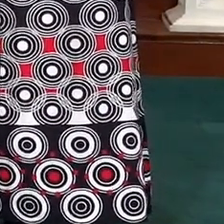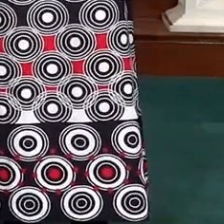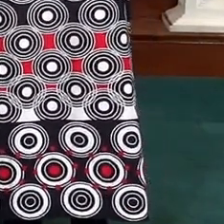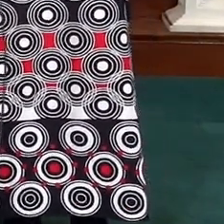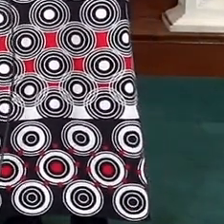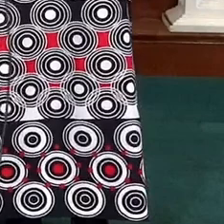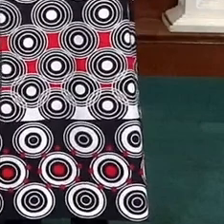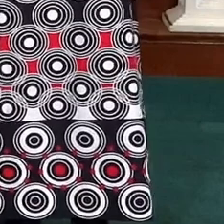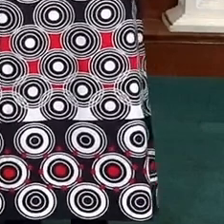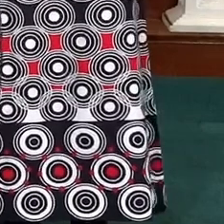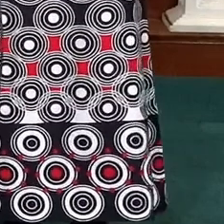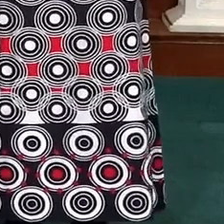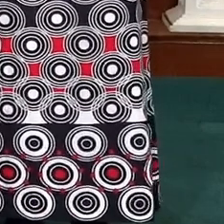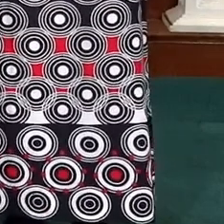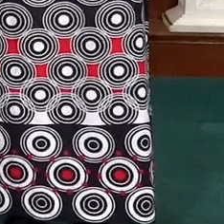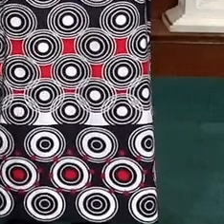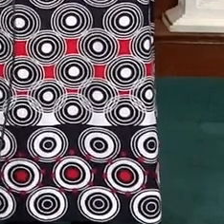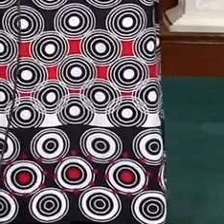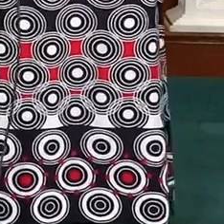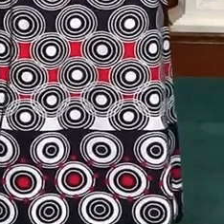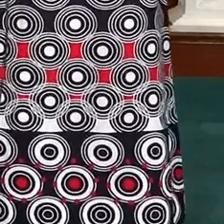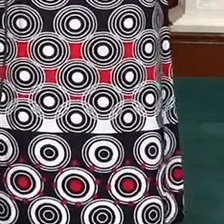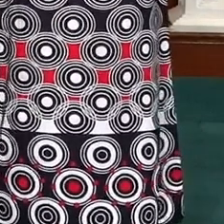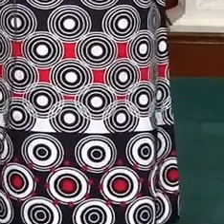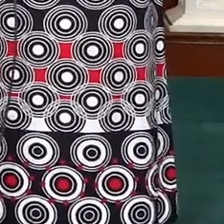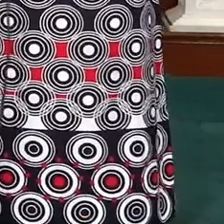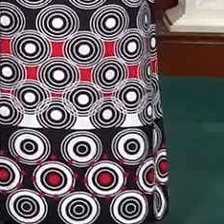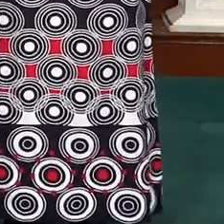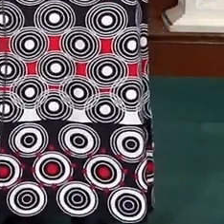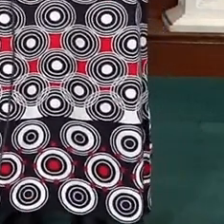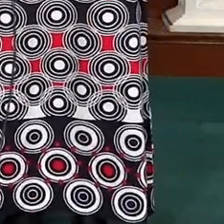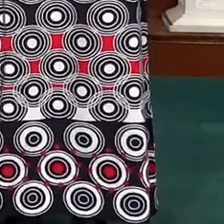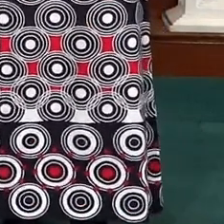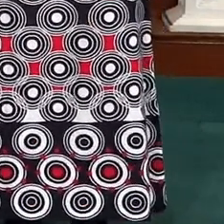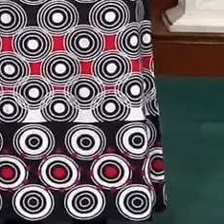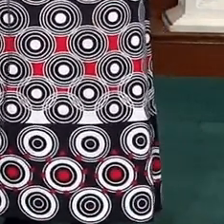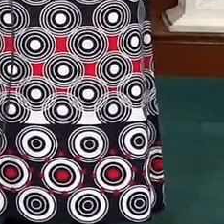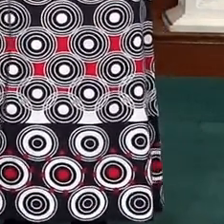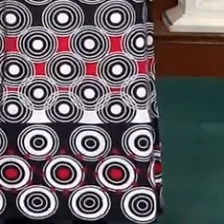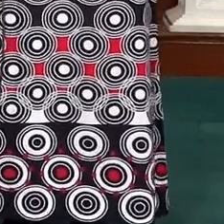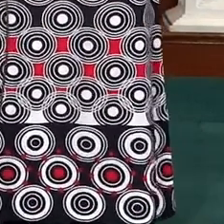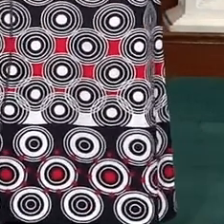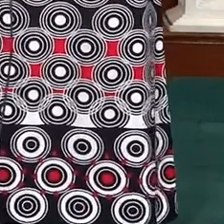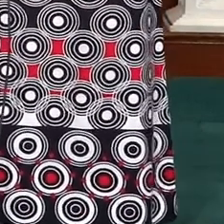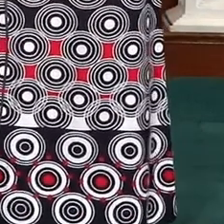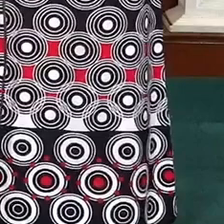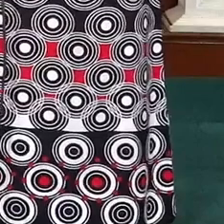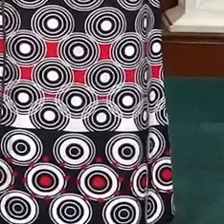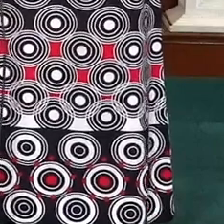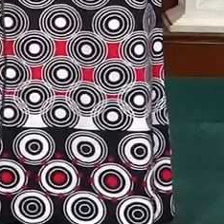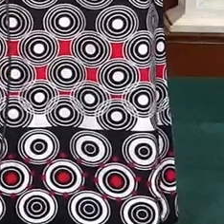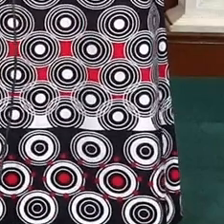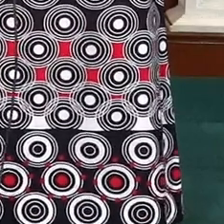Lord, let us in our homes agree.